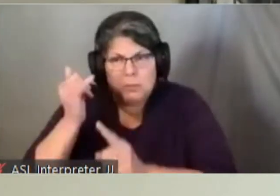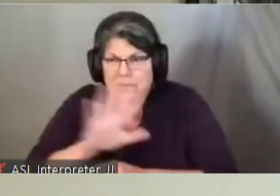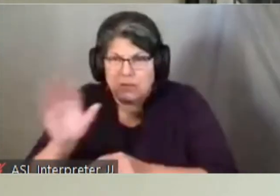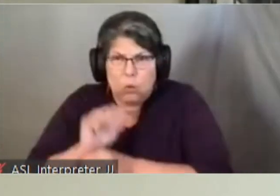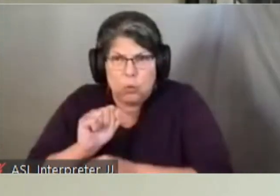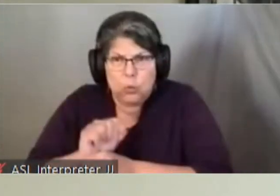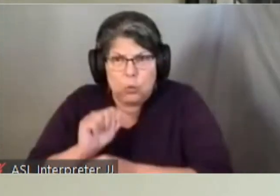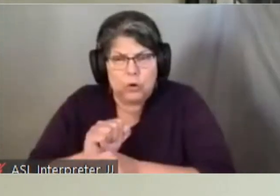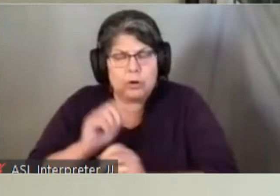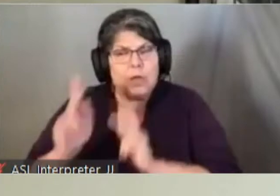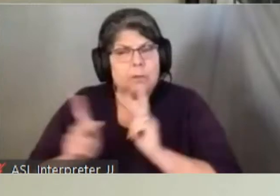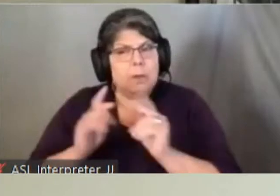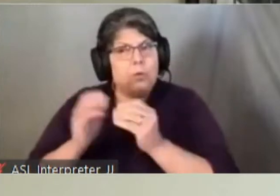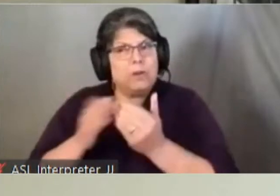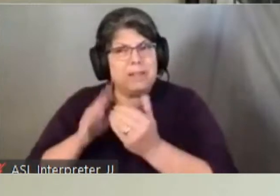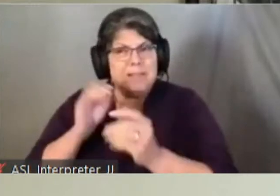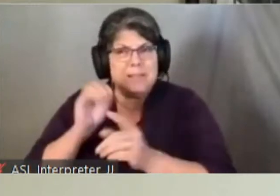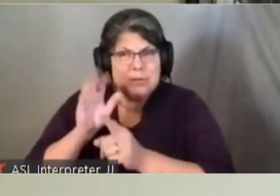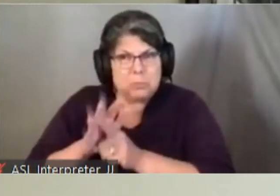are exposed because of their work